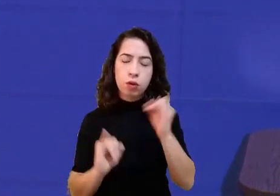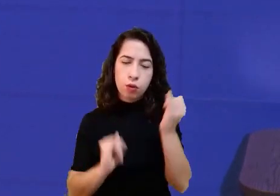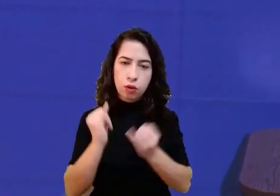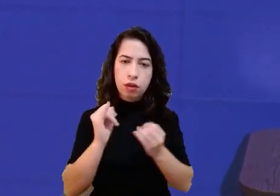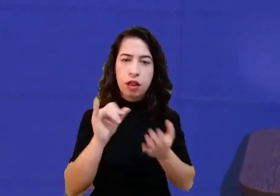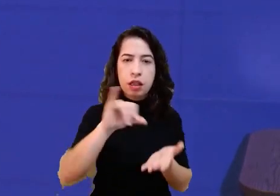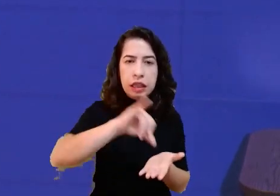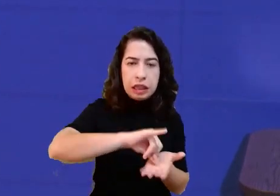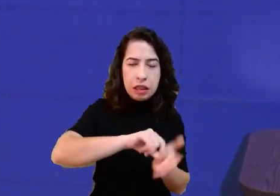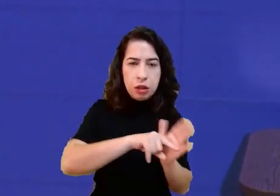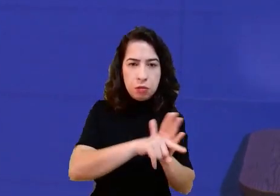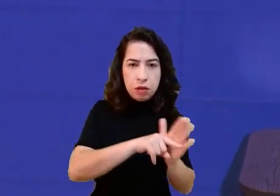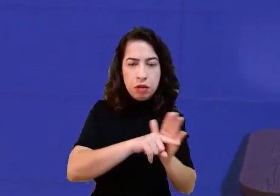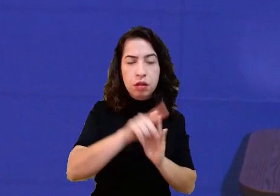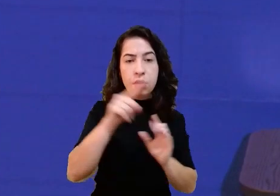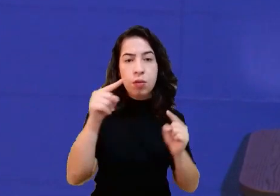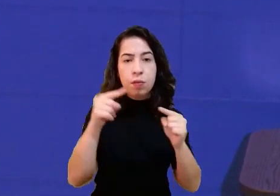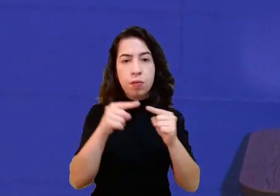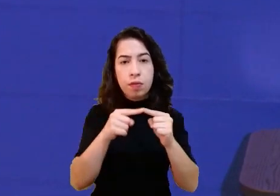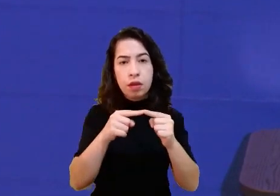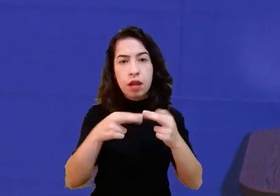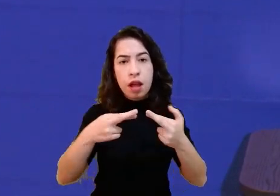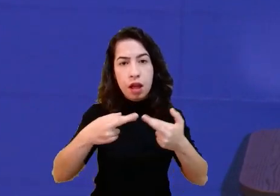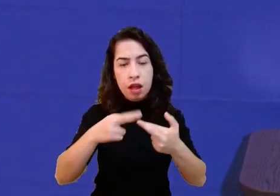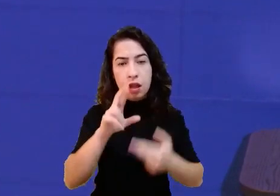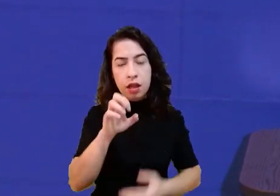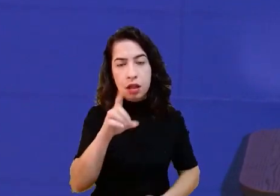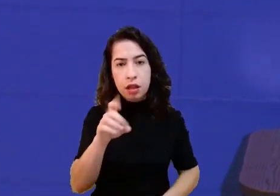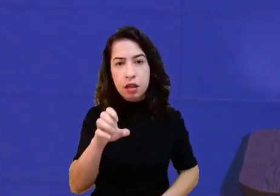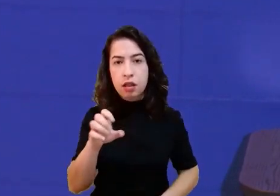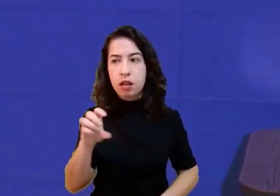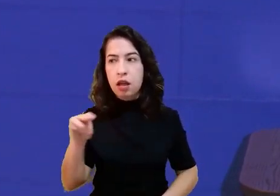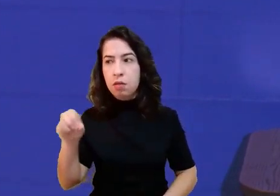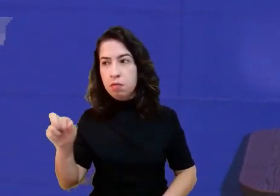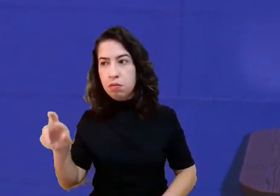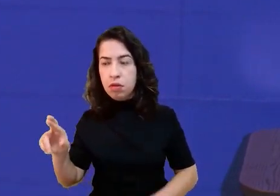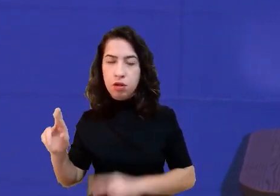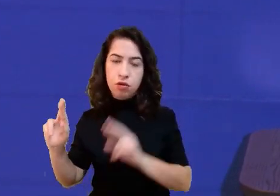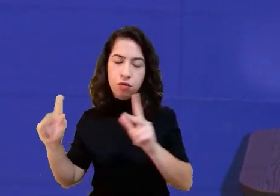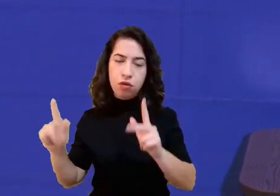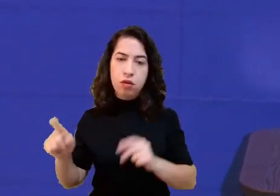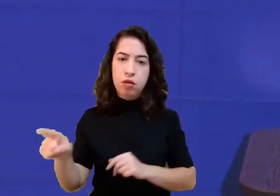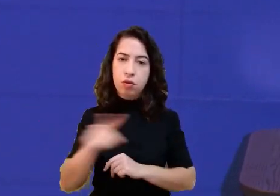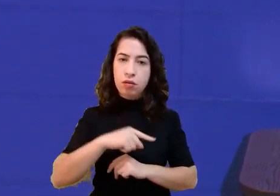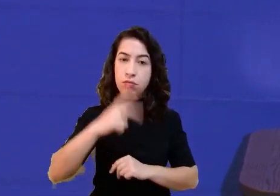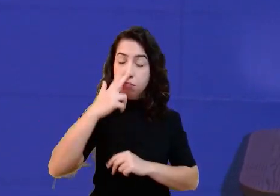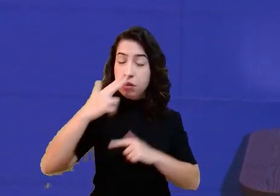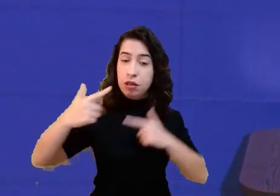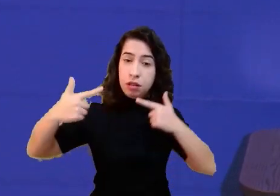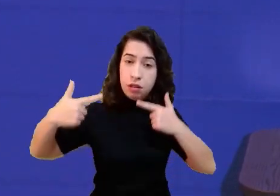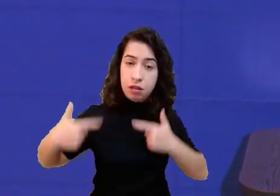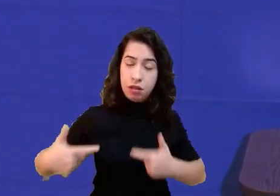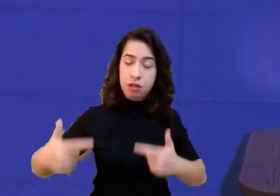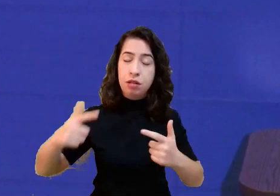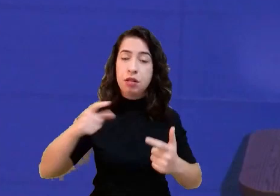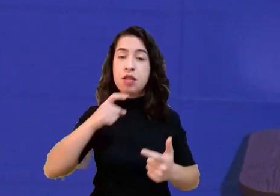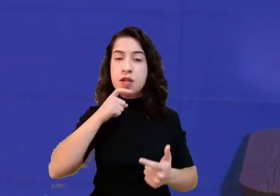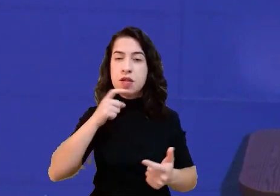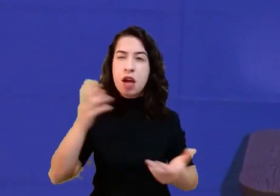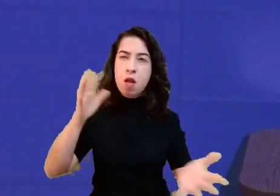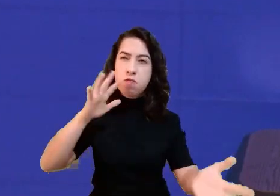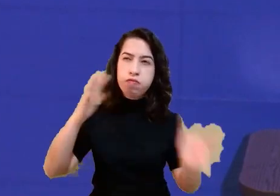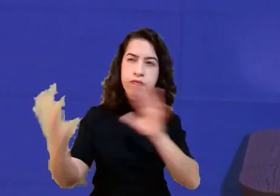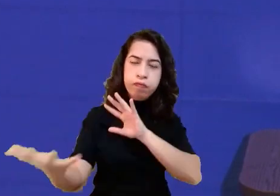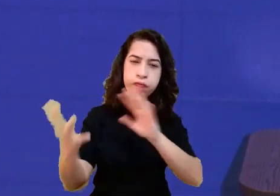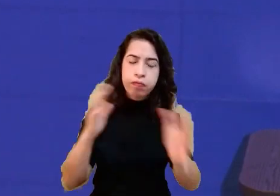research center. This is the net. The sea is something else, and we are facing a war. The climate war is